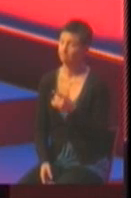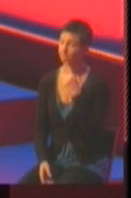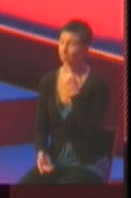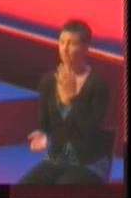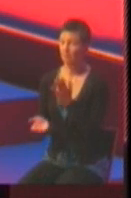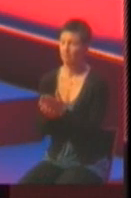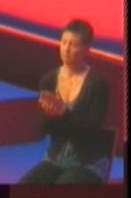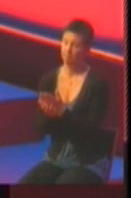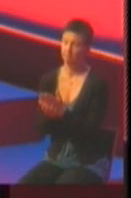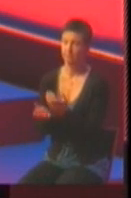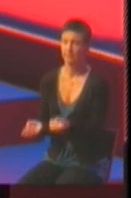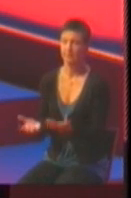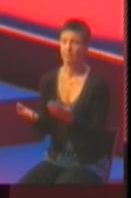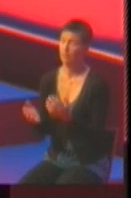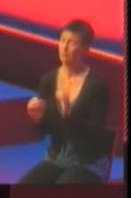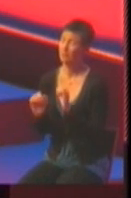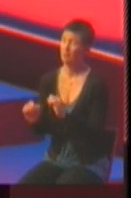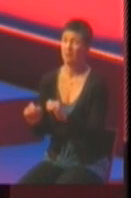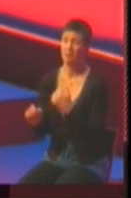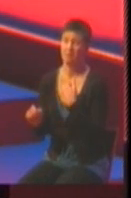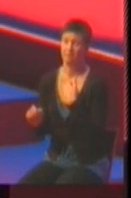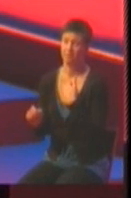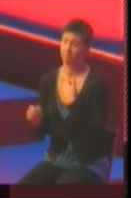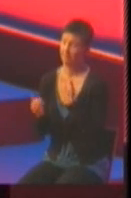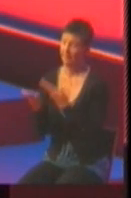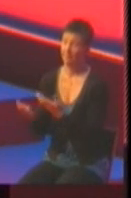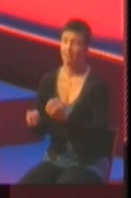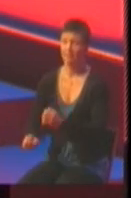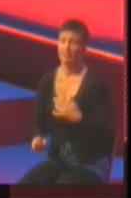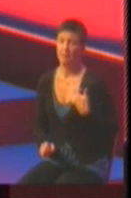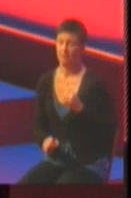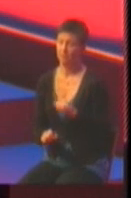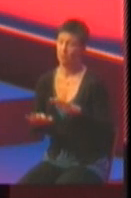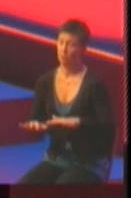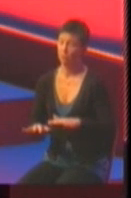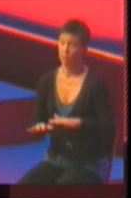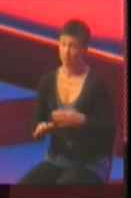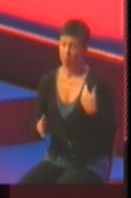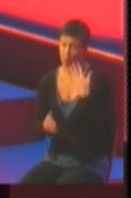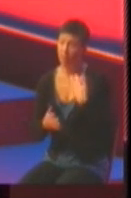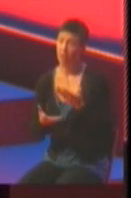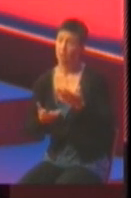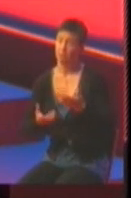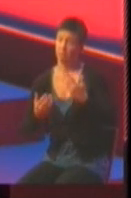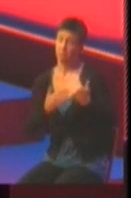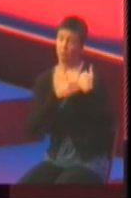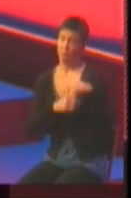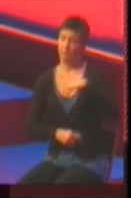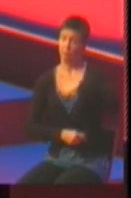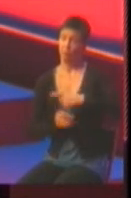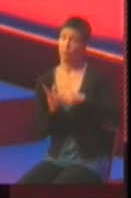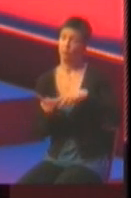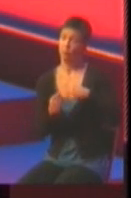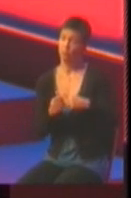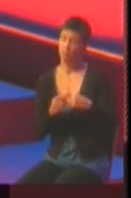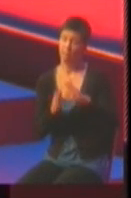ultimate sacrifice, laying down their lives for their country. 52 since I became Defence Secretary in June.